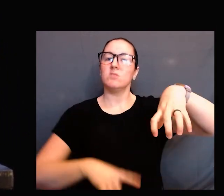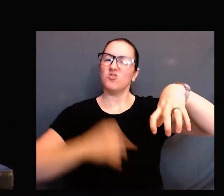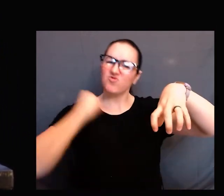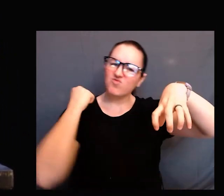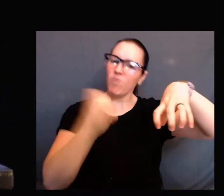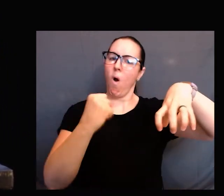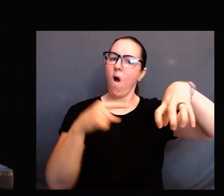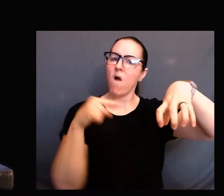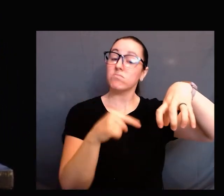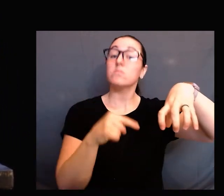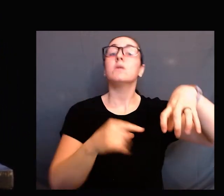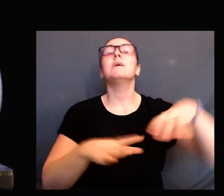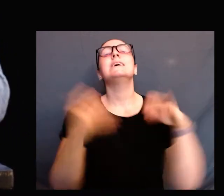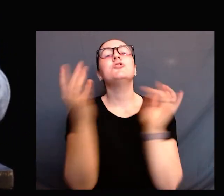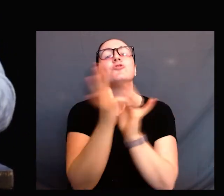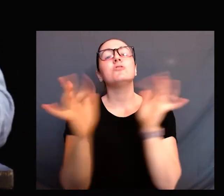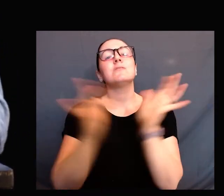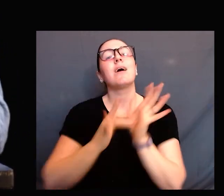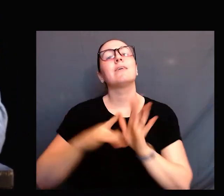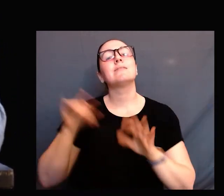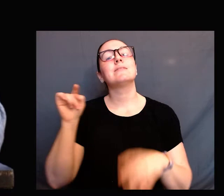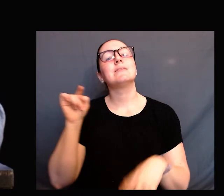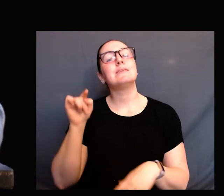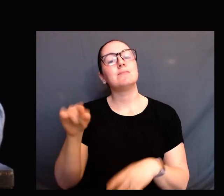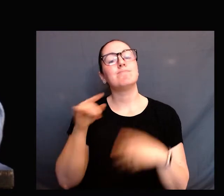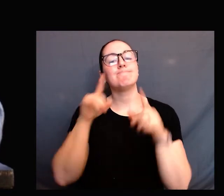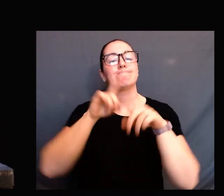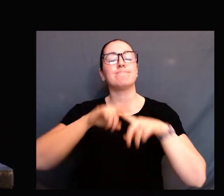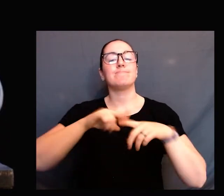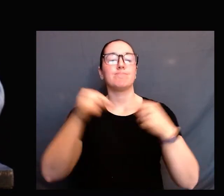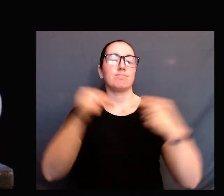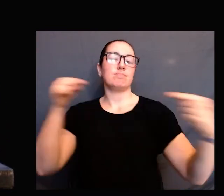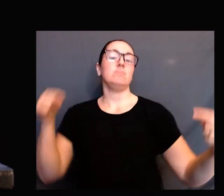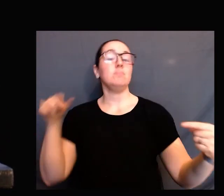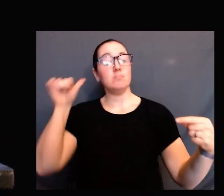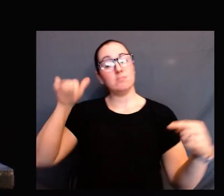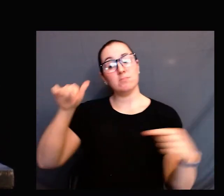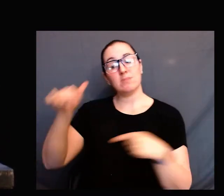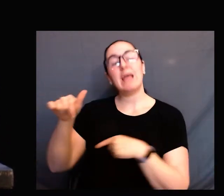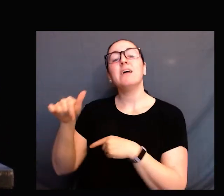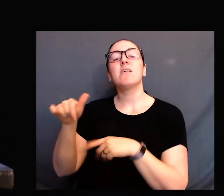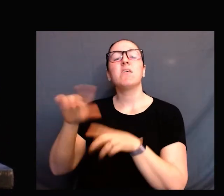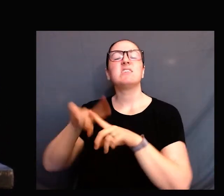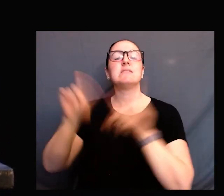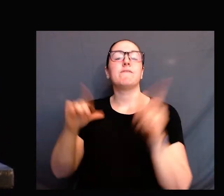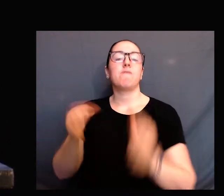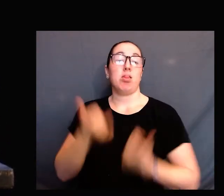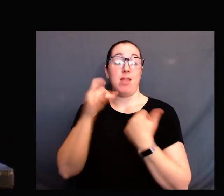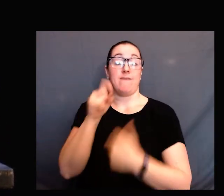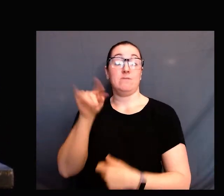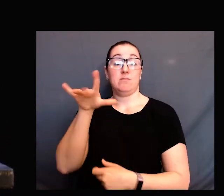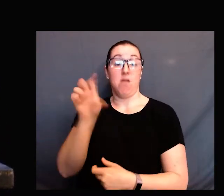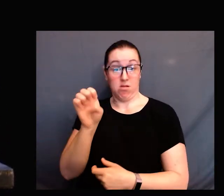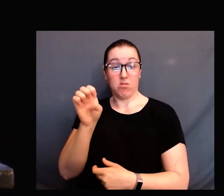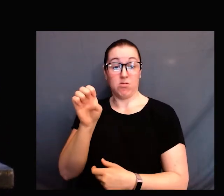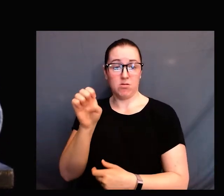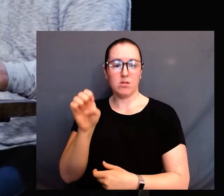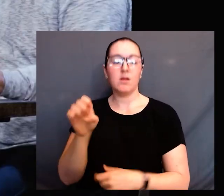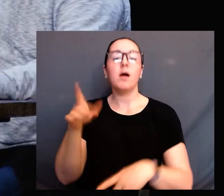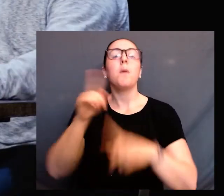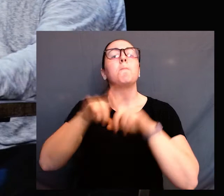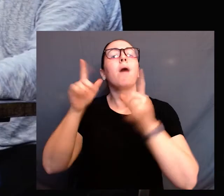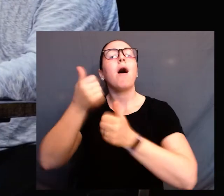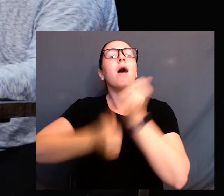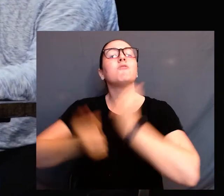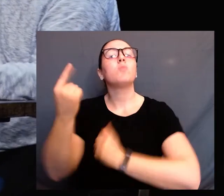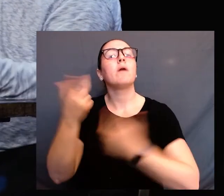to stand firm. Now, Jesus contrasts this with a different kind of lifestyle. In verse 26,